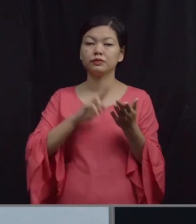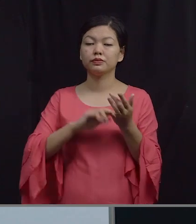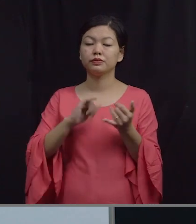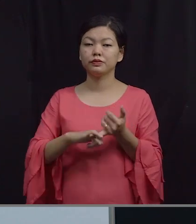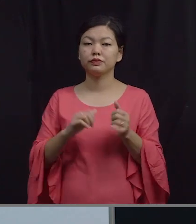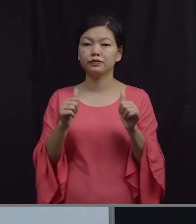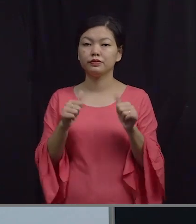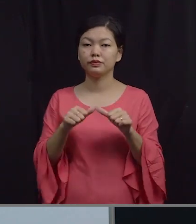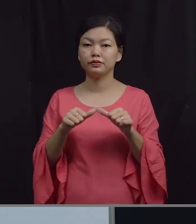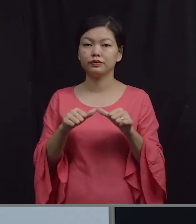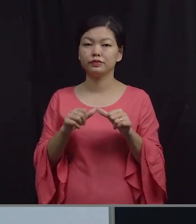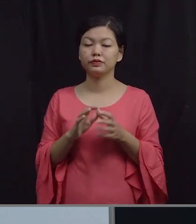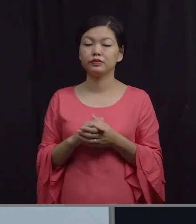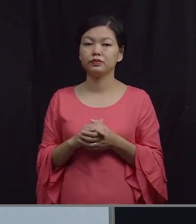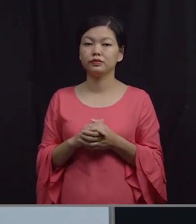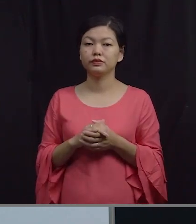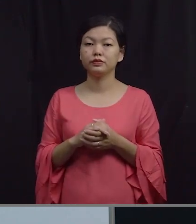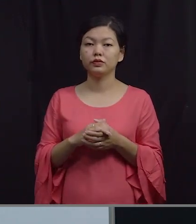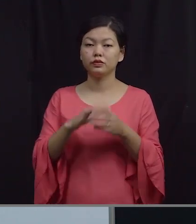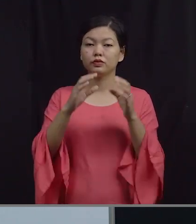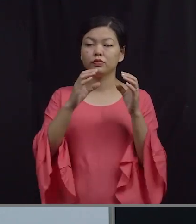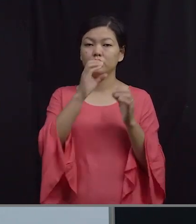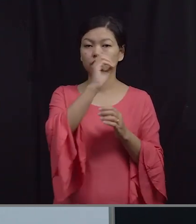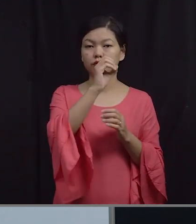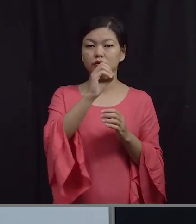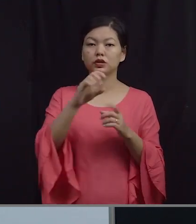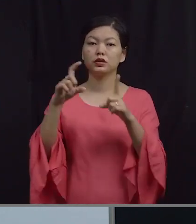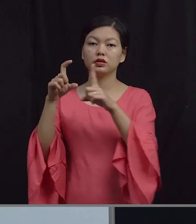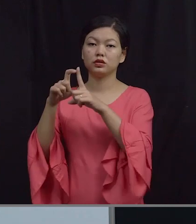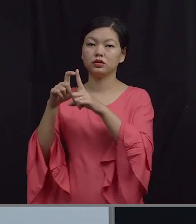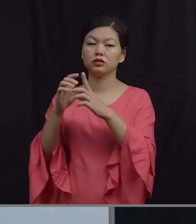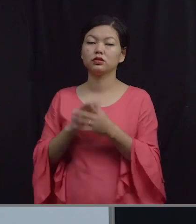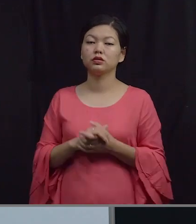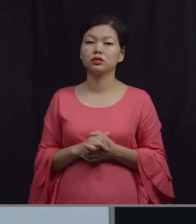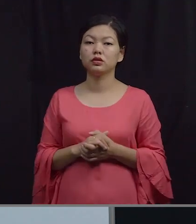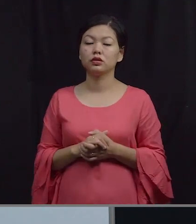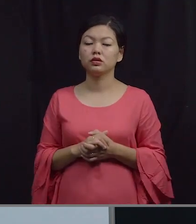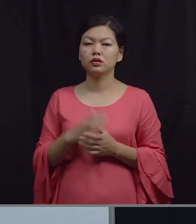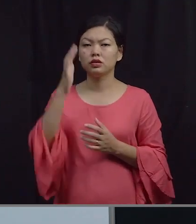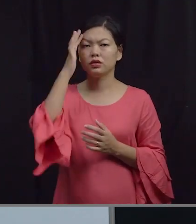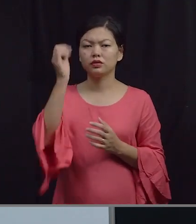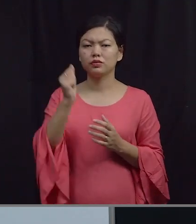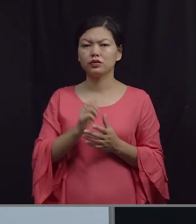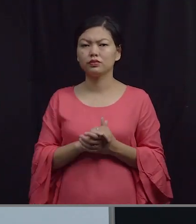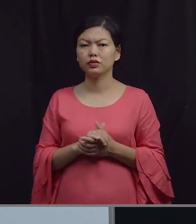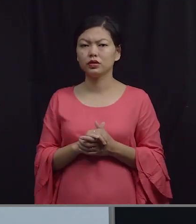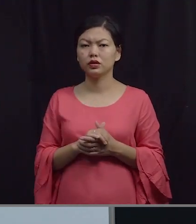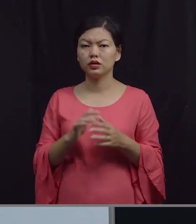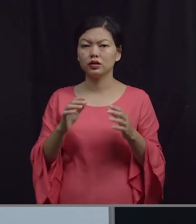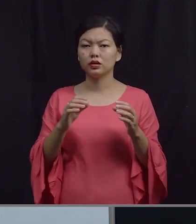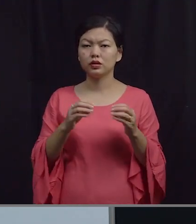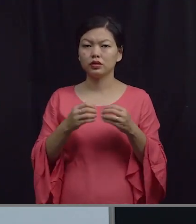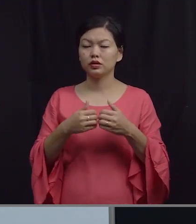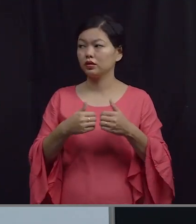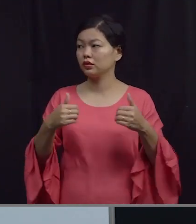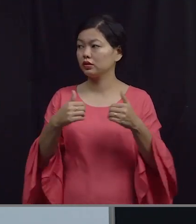is object distance, and here, okay, now remember one thing, this gap is negligible. Okay,